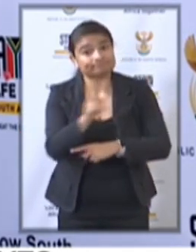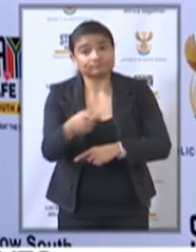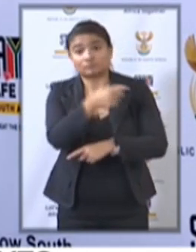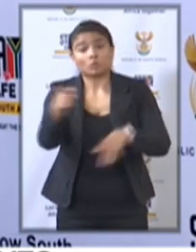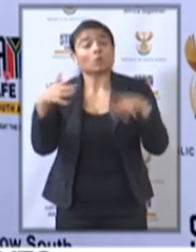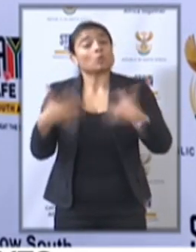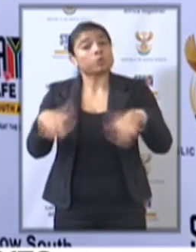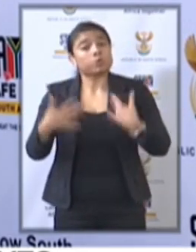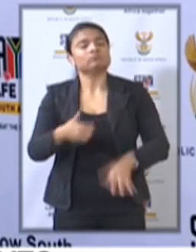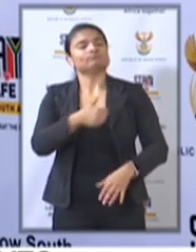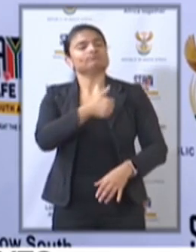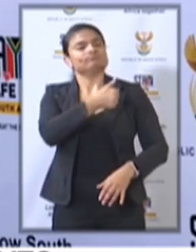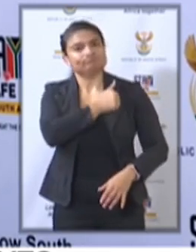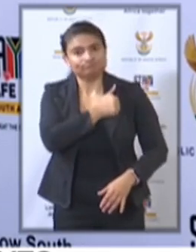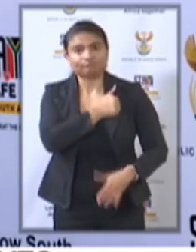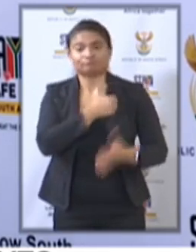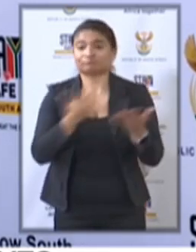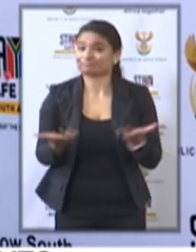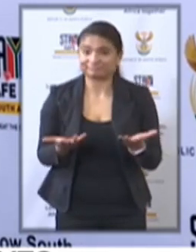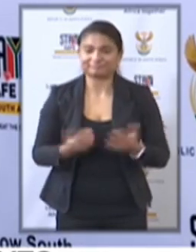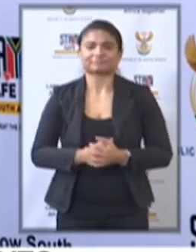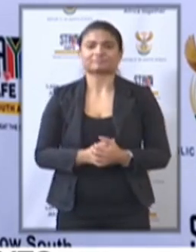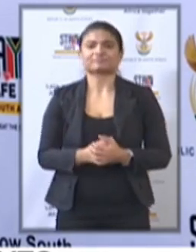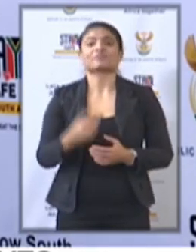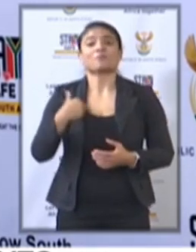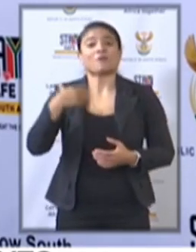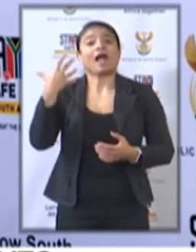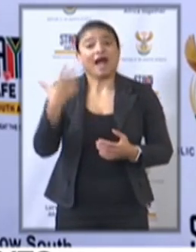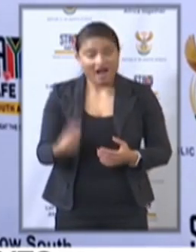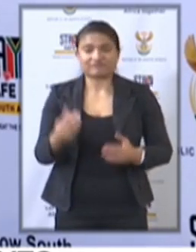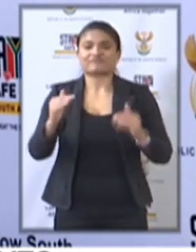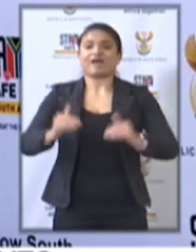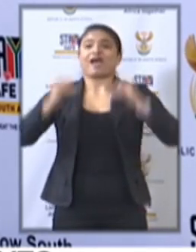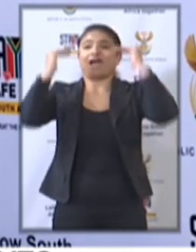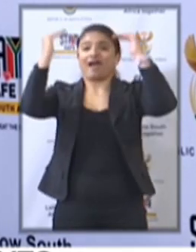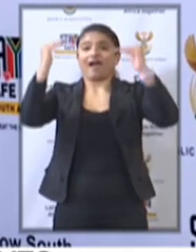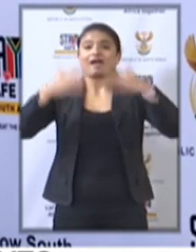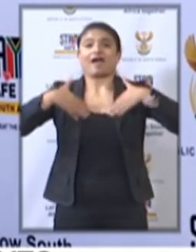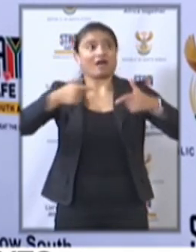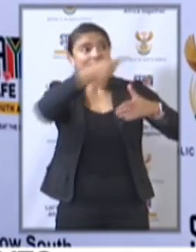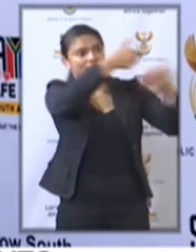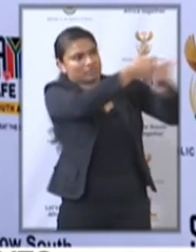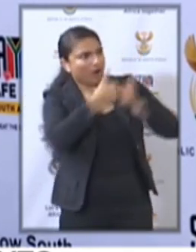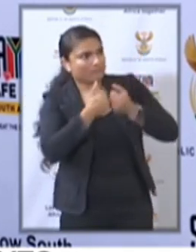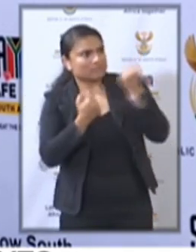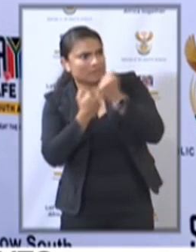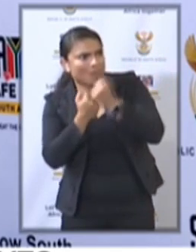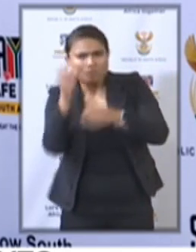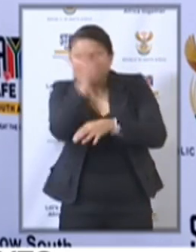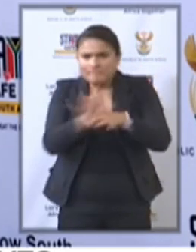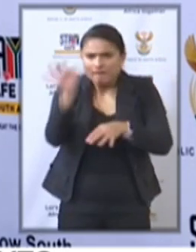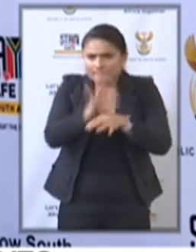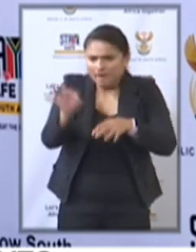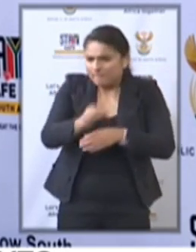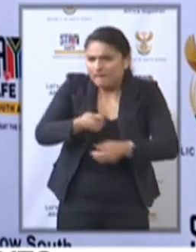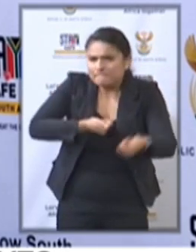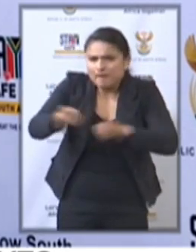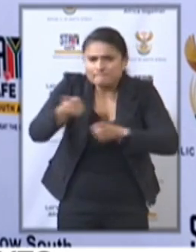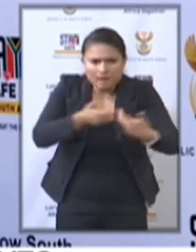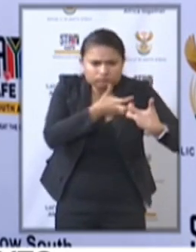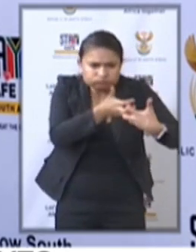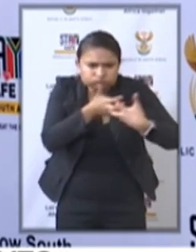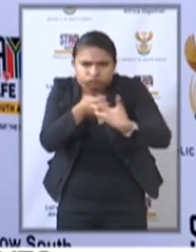have had Higher Health, which actually is an organization that works very closely in our